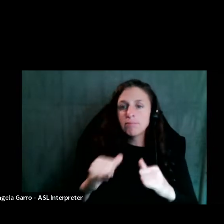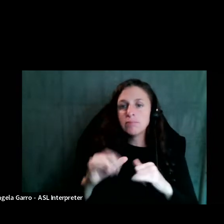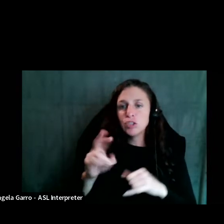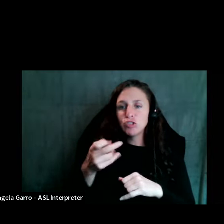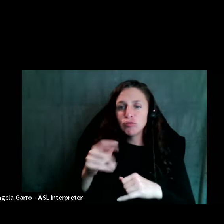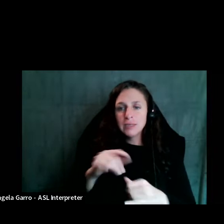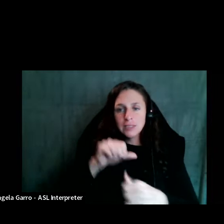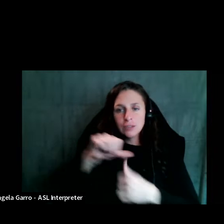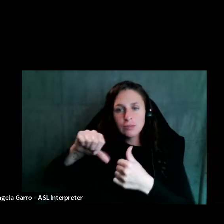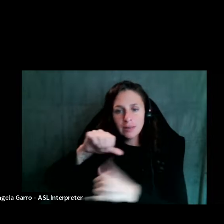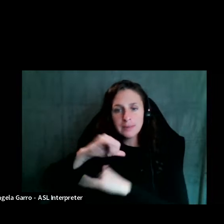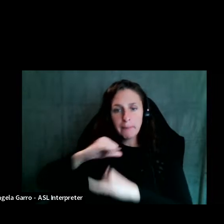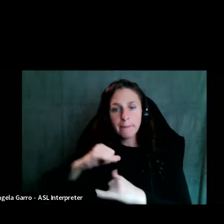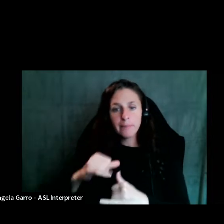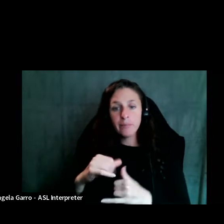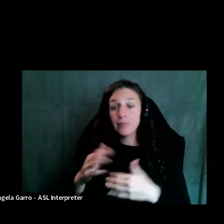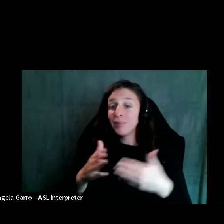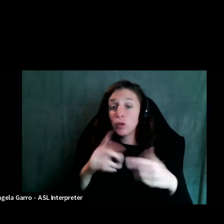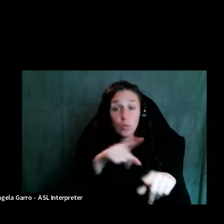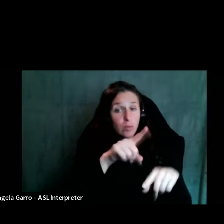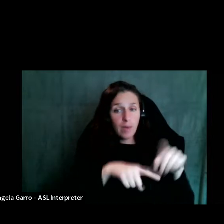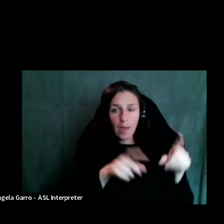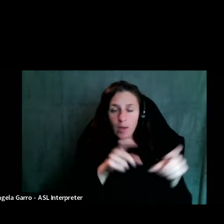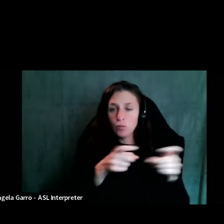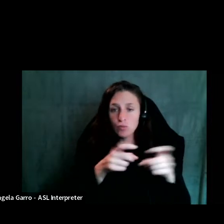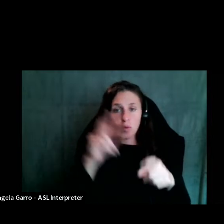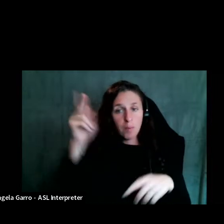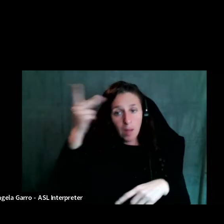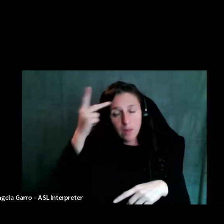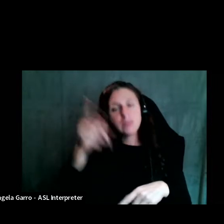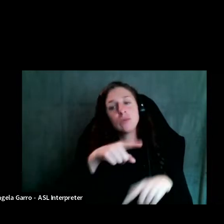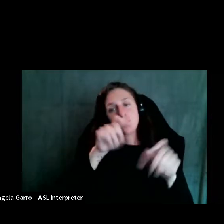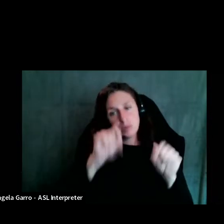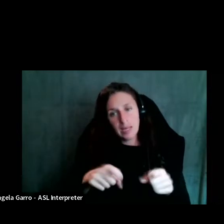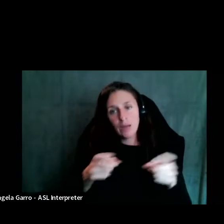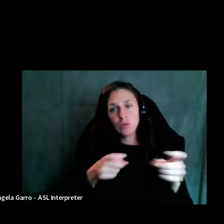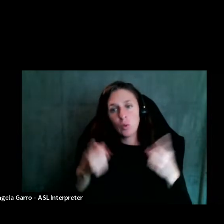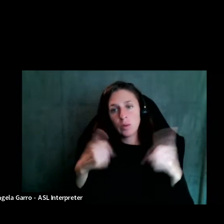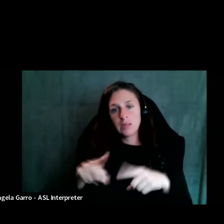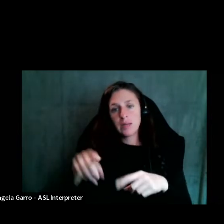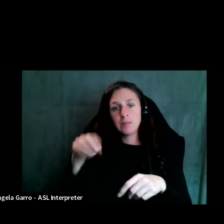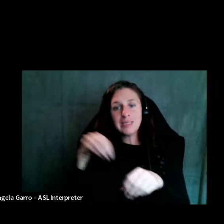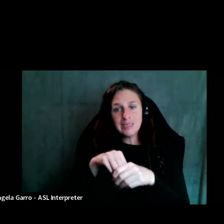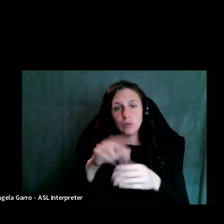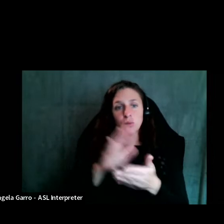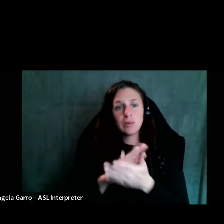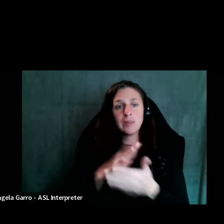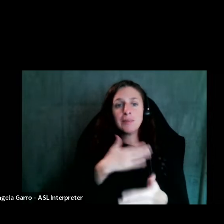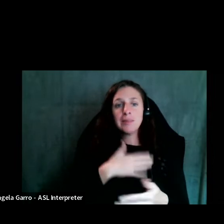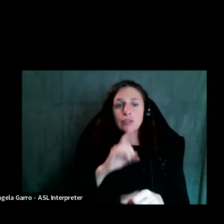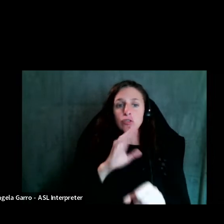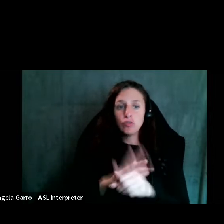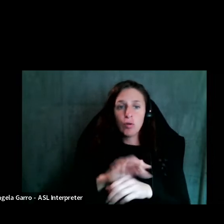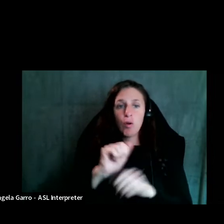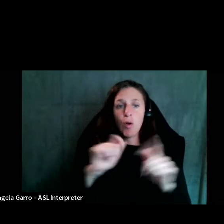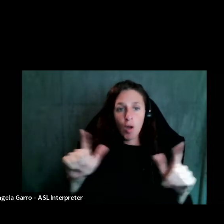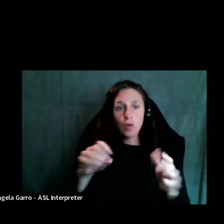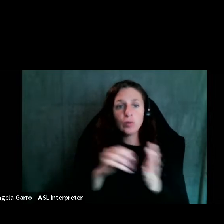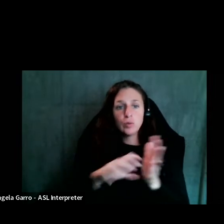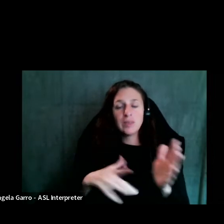geopolitics, you can control what happens at your schools. Please ensure that all students feel safe and